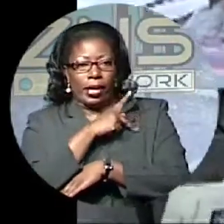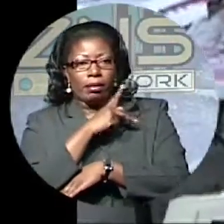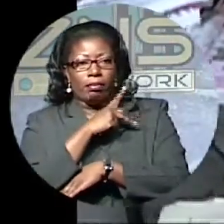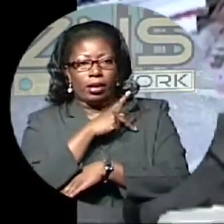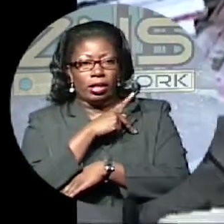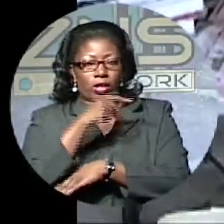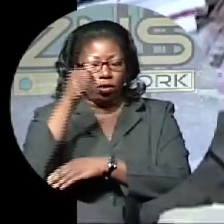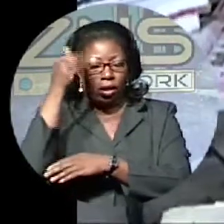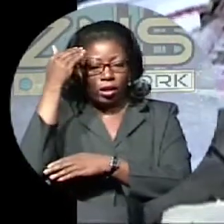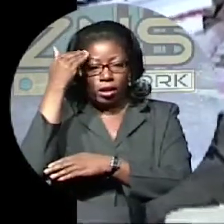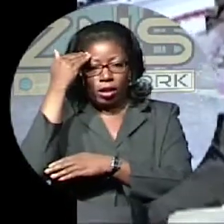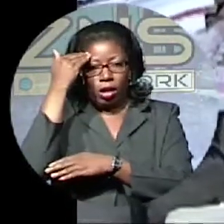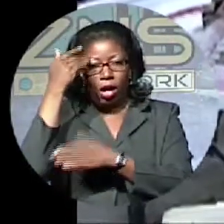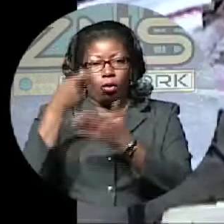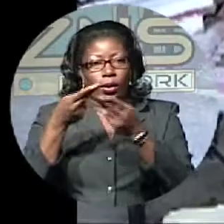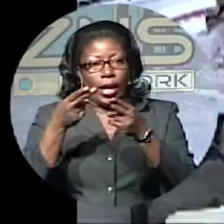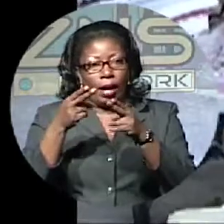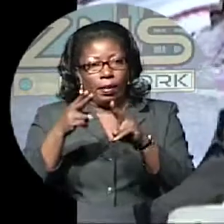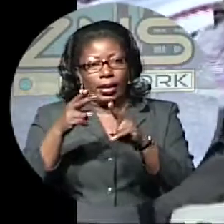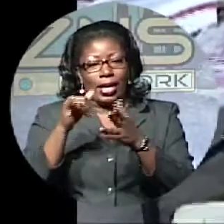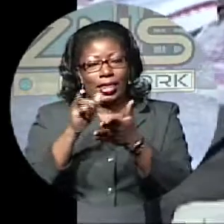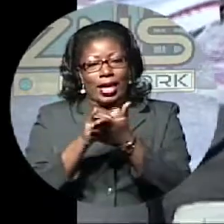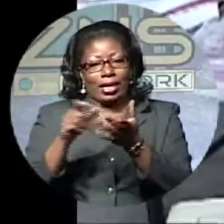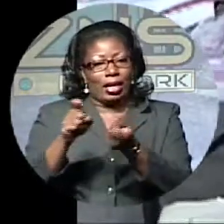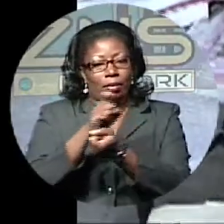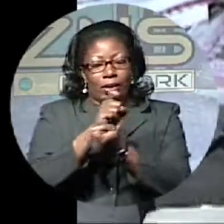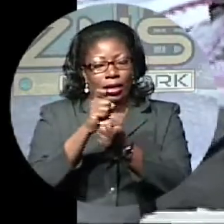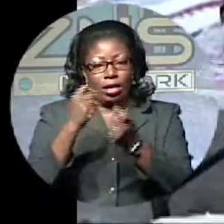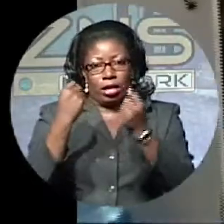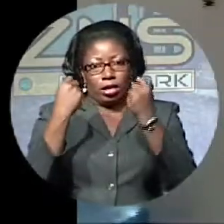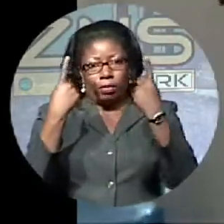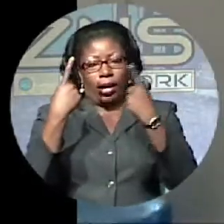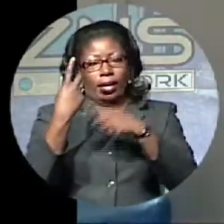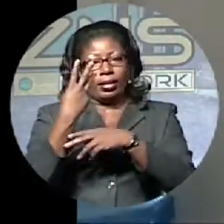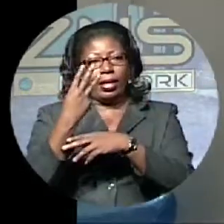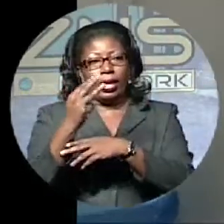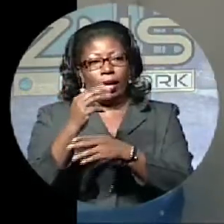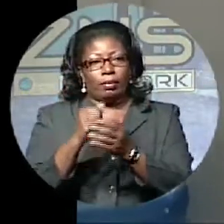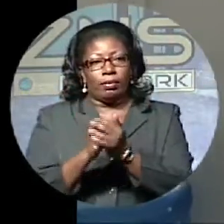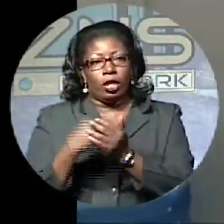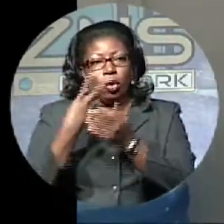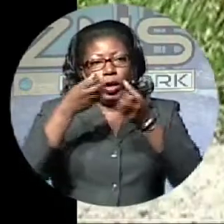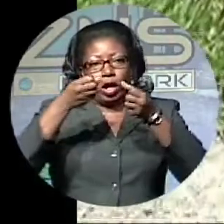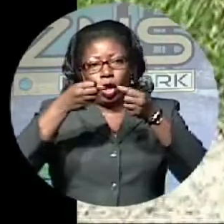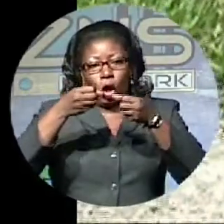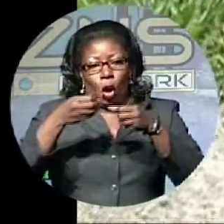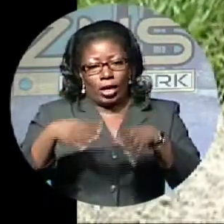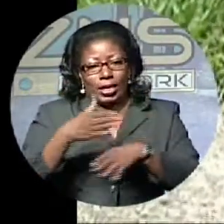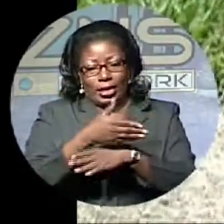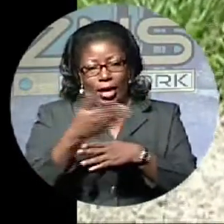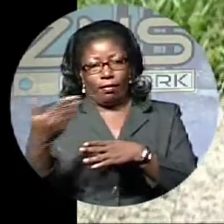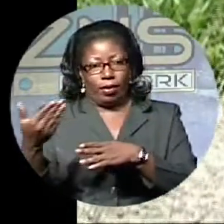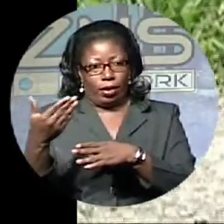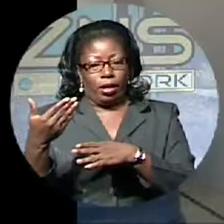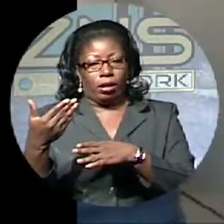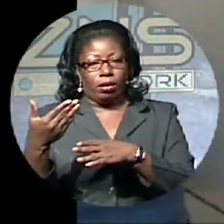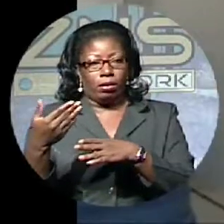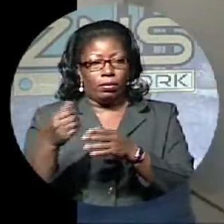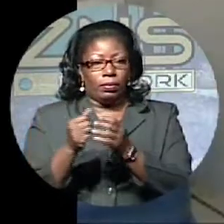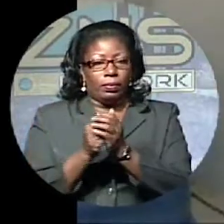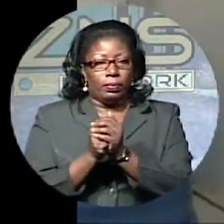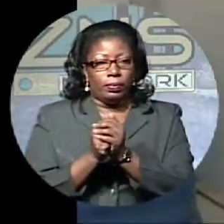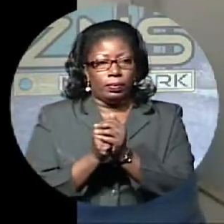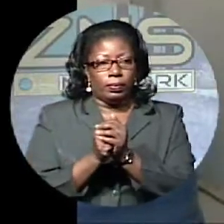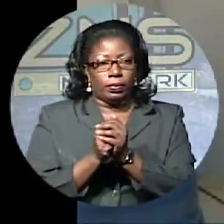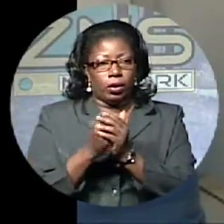the devastation, which they say totally took them by surprise. We lost all of our furniture and some electronics.